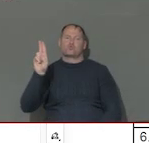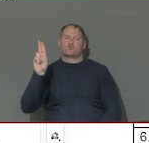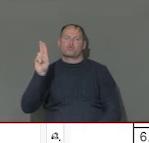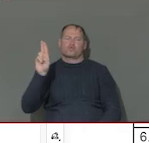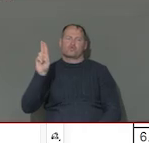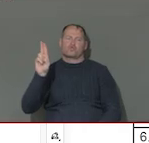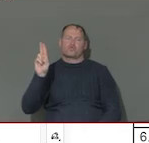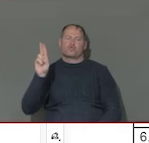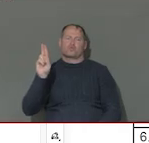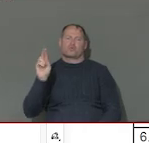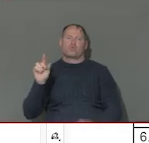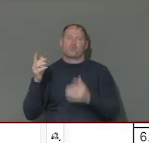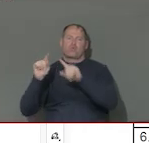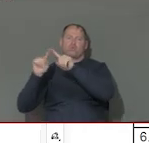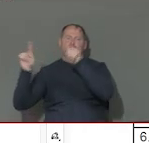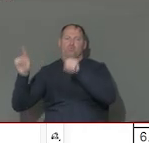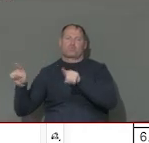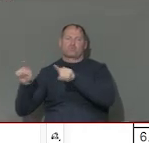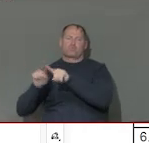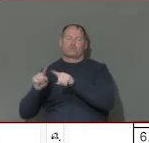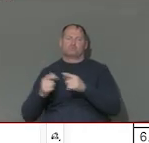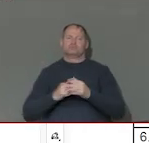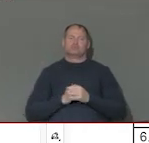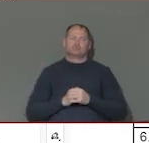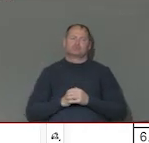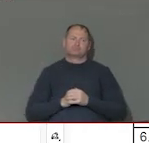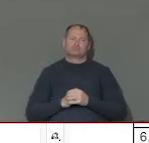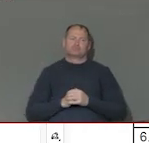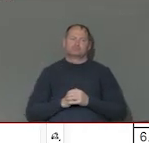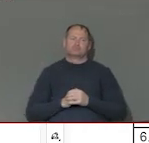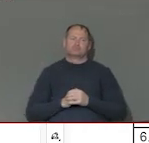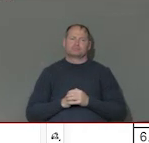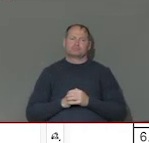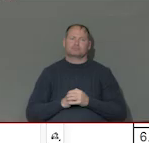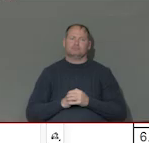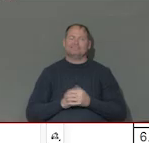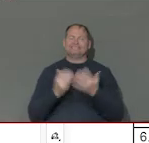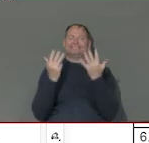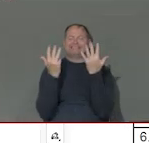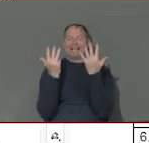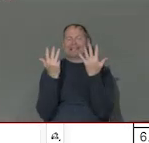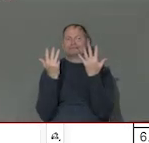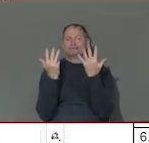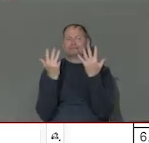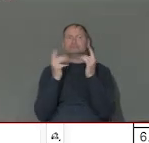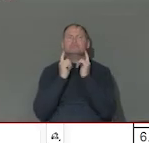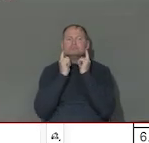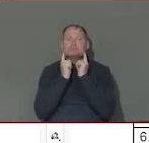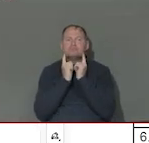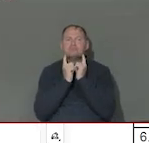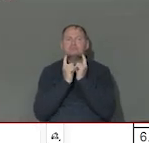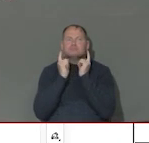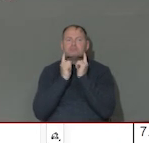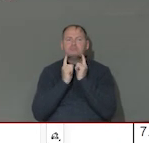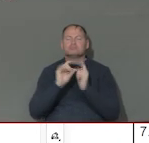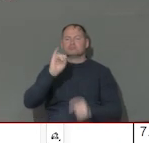is rectangular or U-shaped. Then this one, which is the jaws.